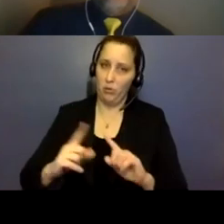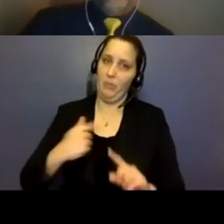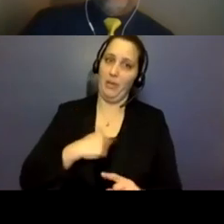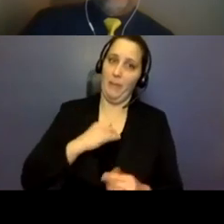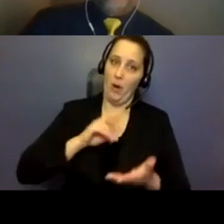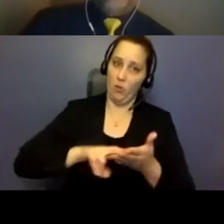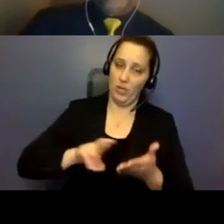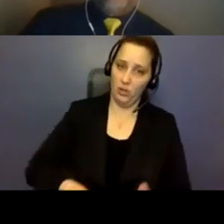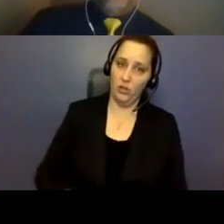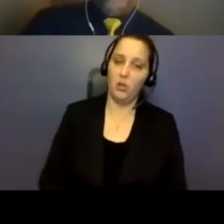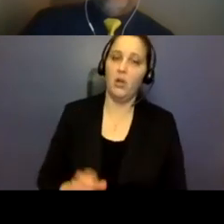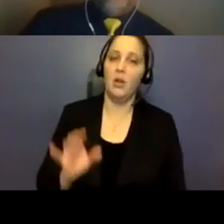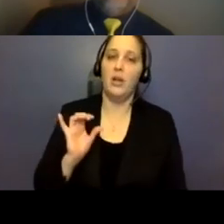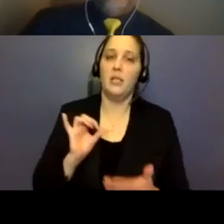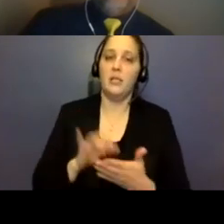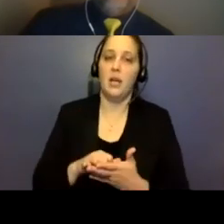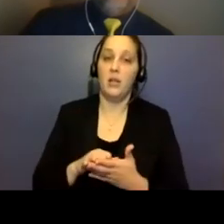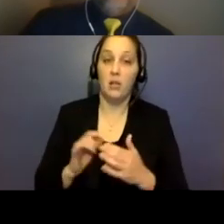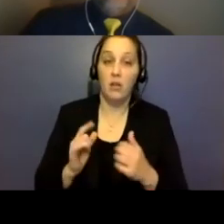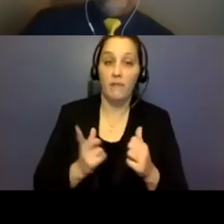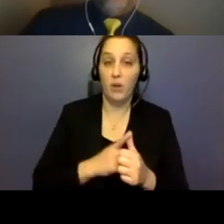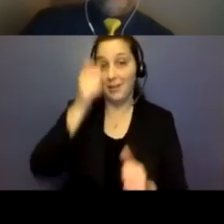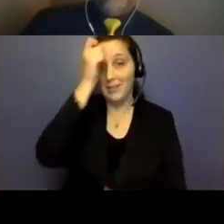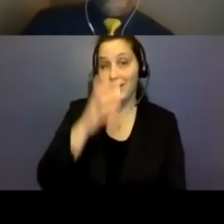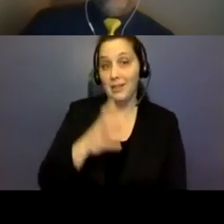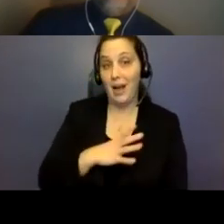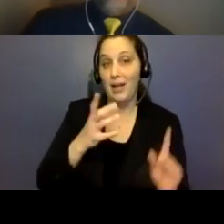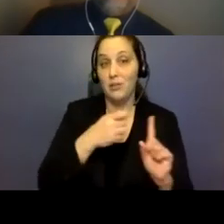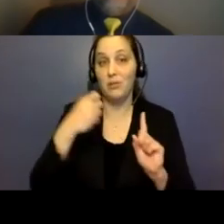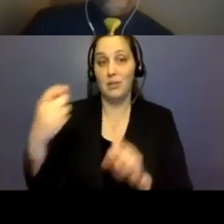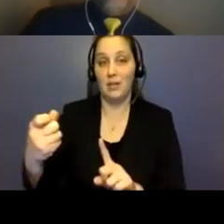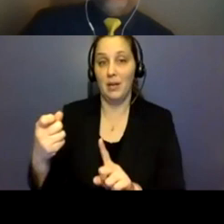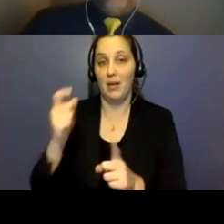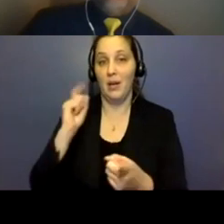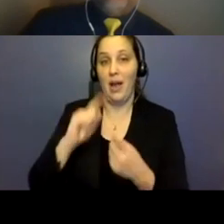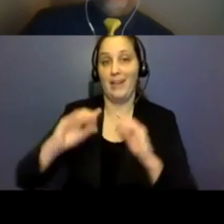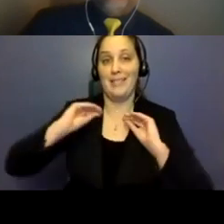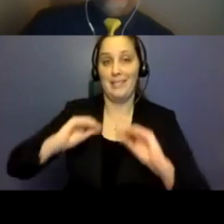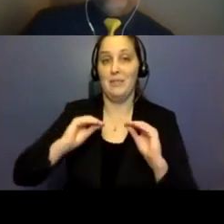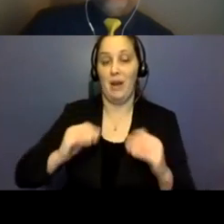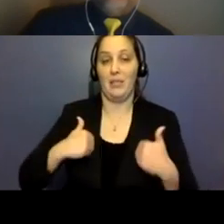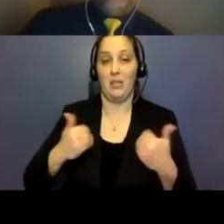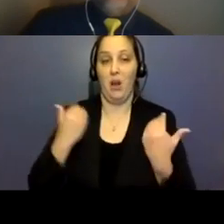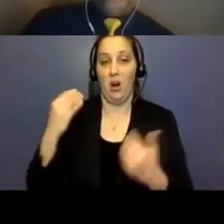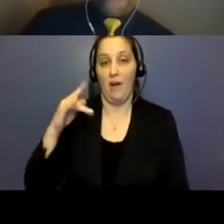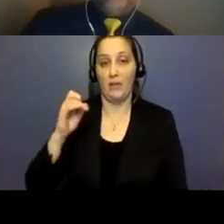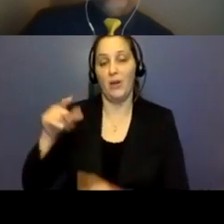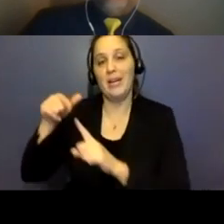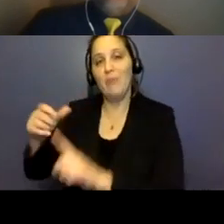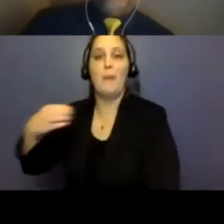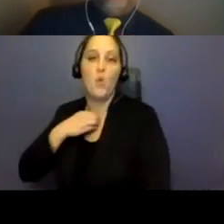research was that the first guy to take me and pull me aside and tutor me as a young general officer was a Marine